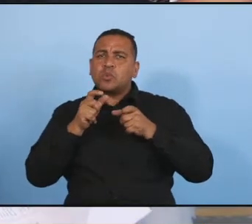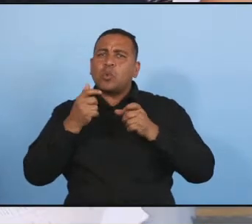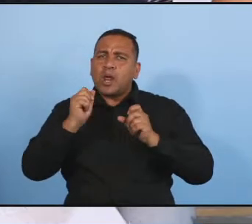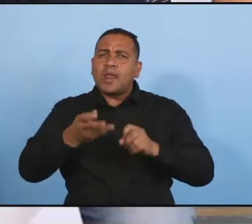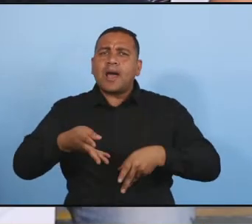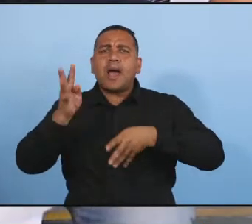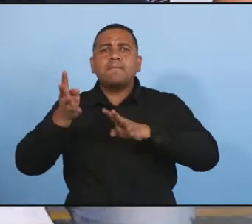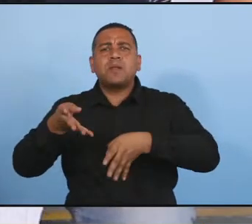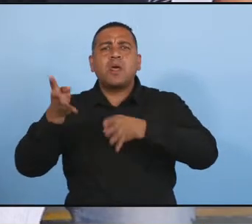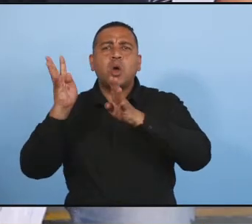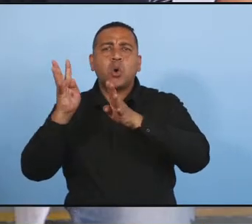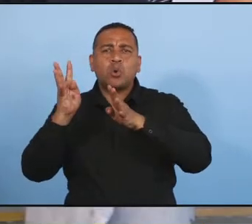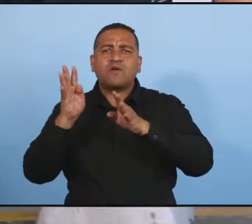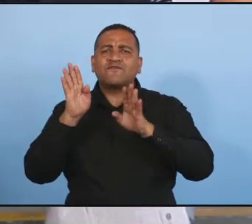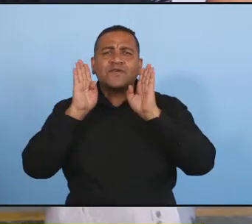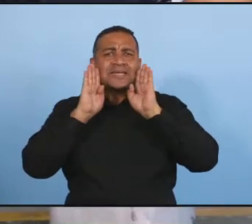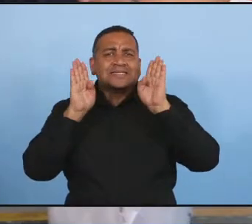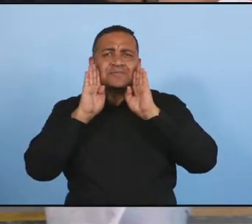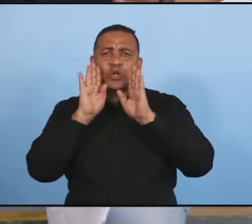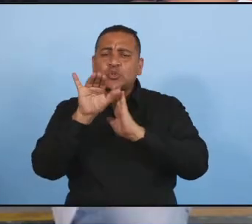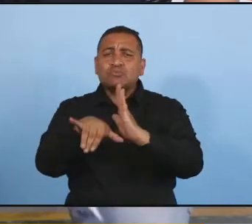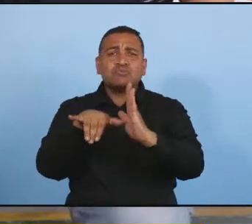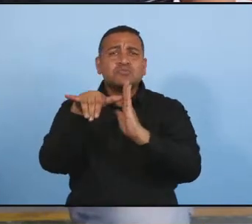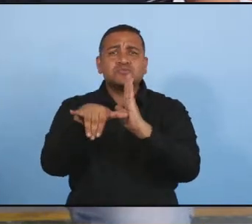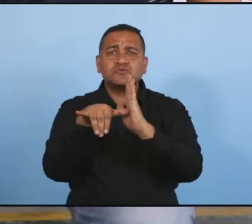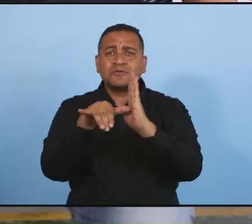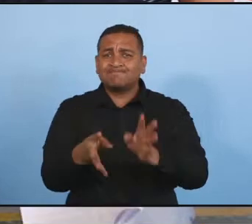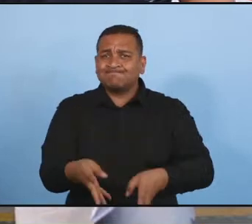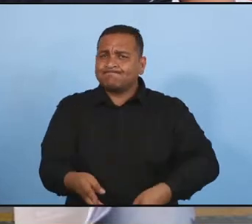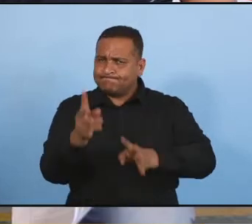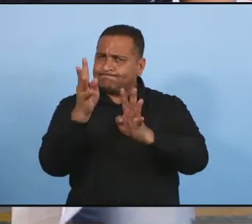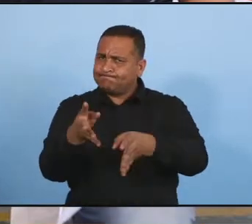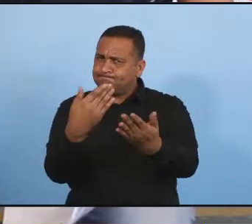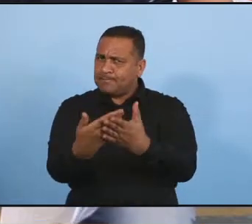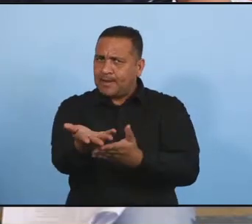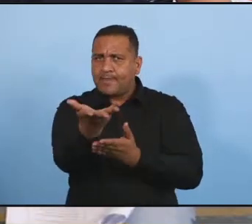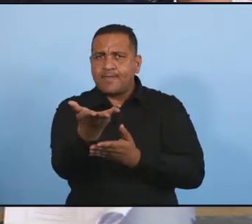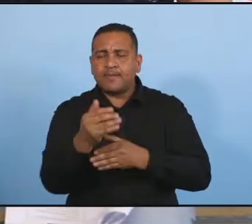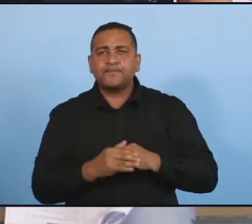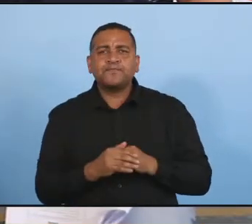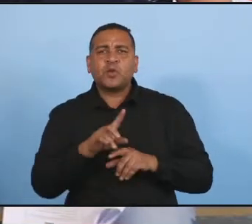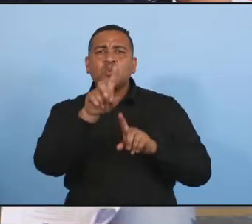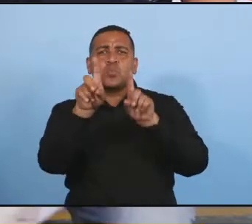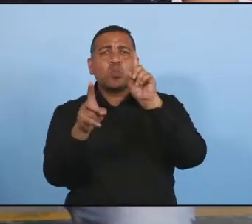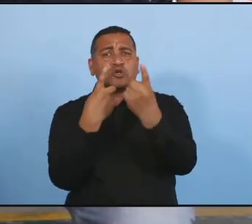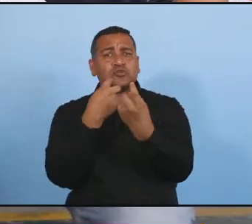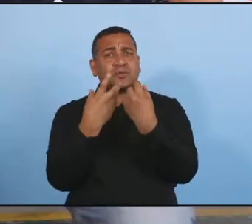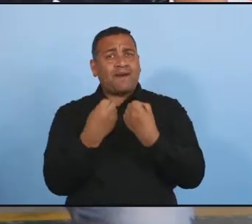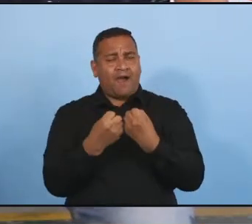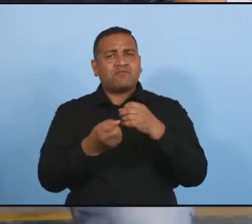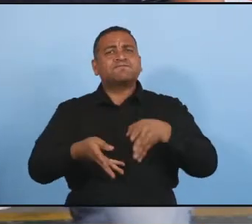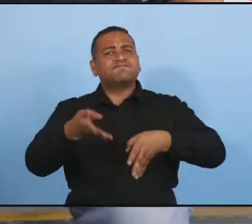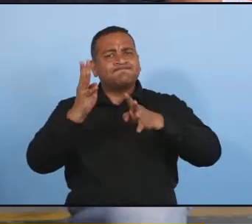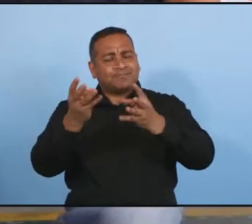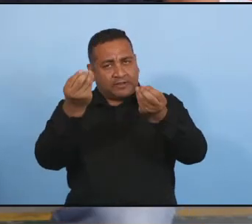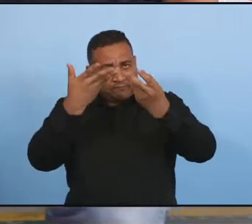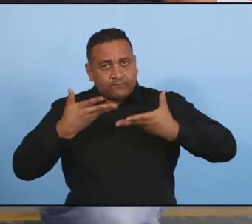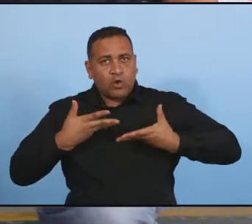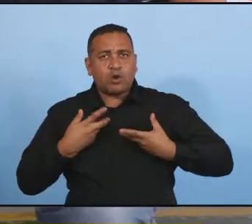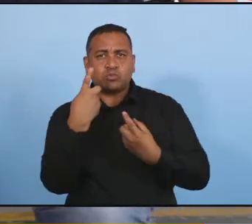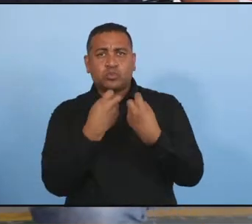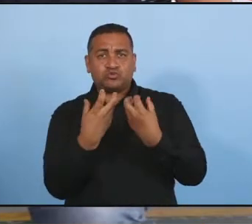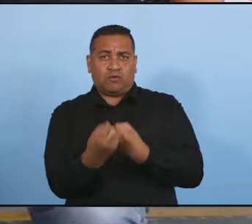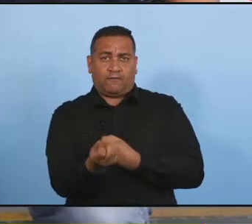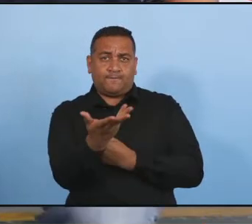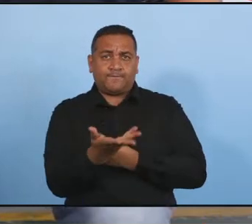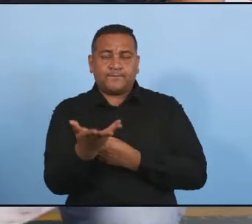media platform you're watching this right now, and we're broadcasting on various of those. So if you have any questions or comments, then definitely post it through to us, and